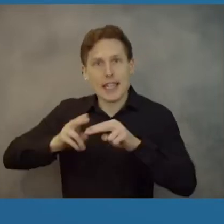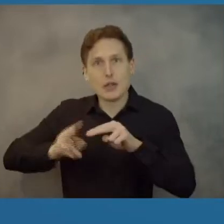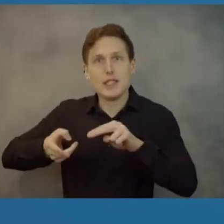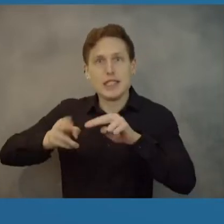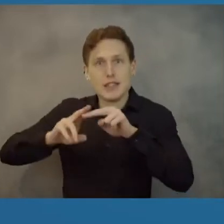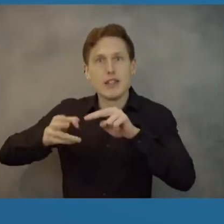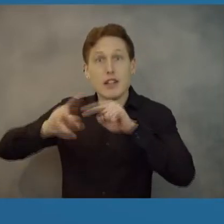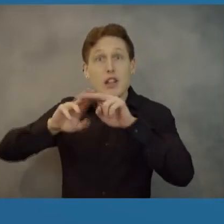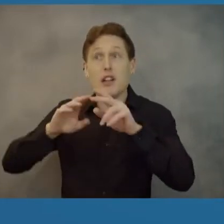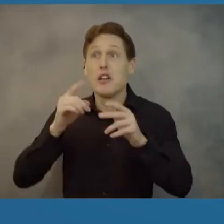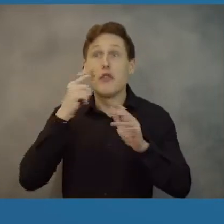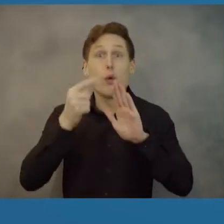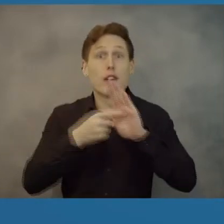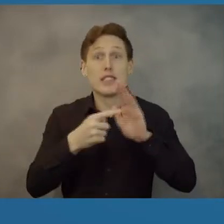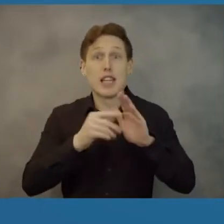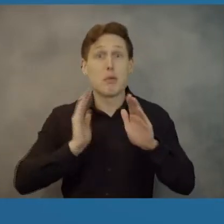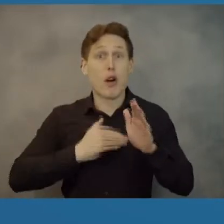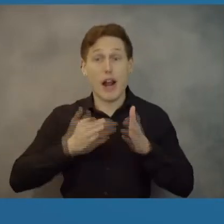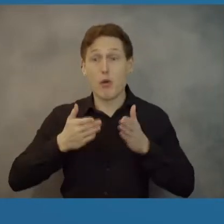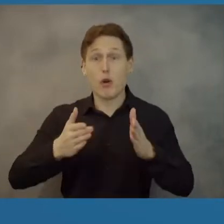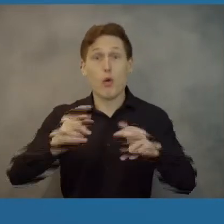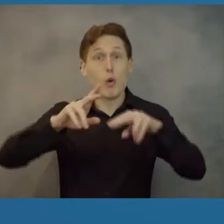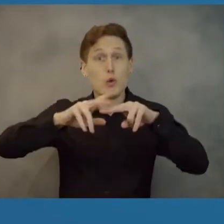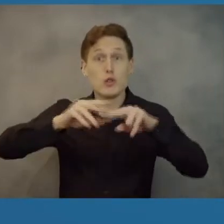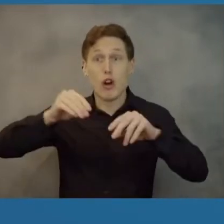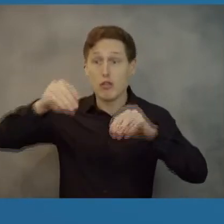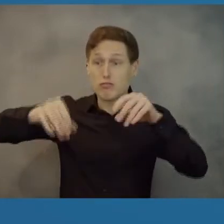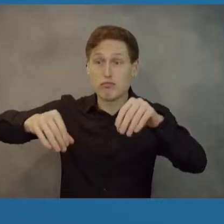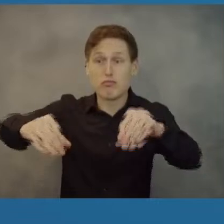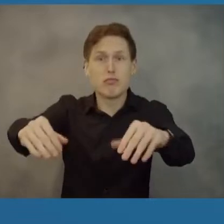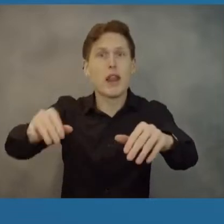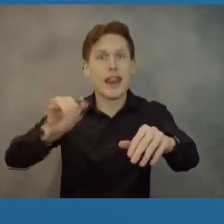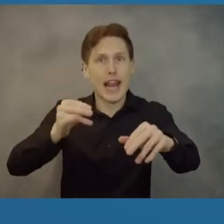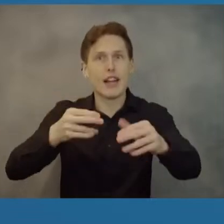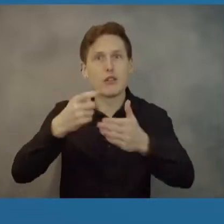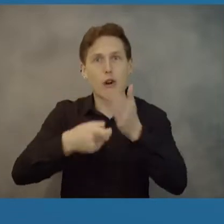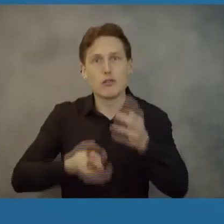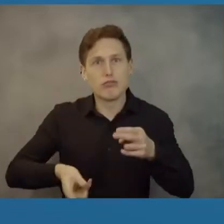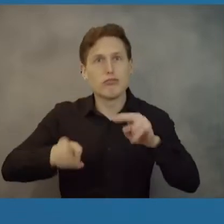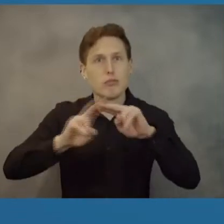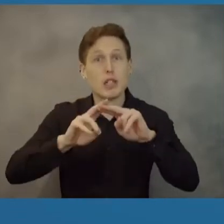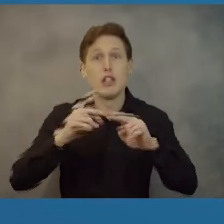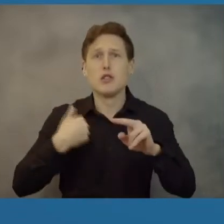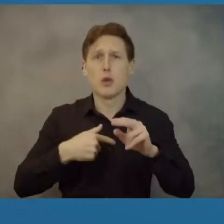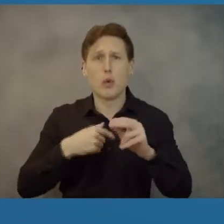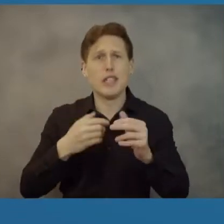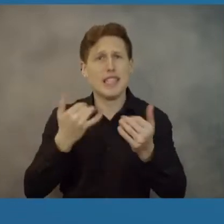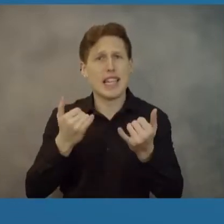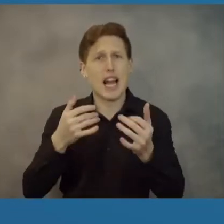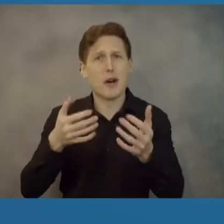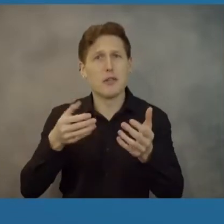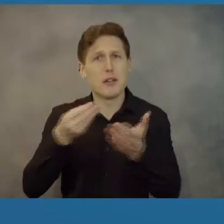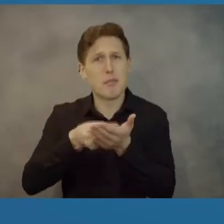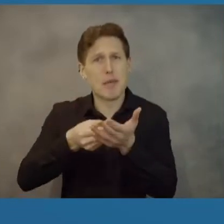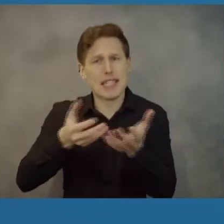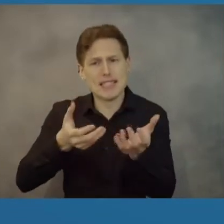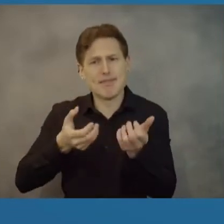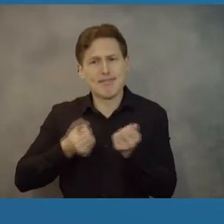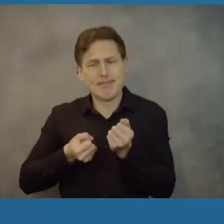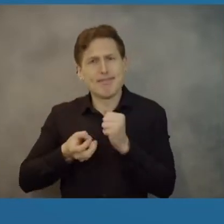to purchase to run government. So we've decided to scale back this year in this budget with the information that